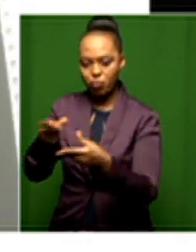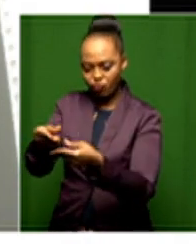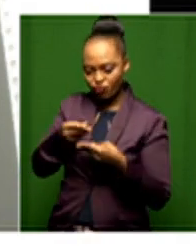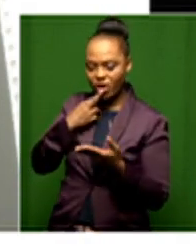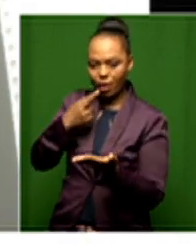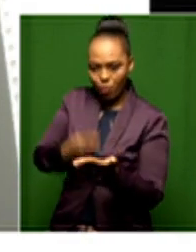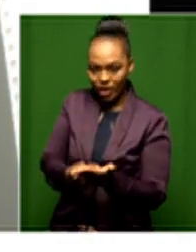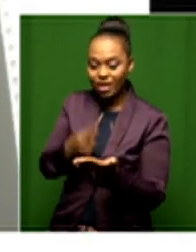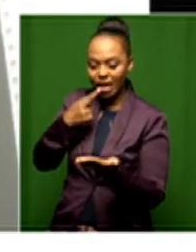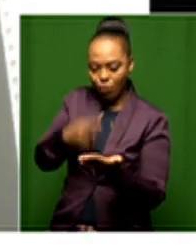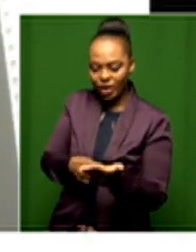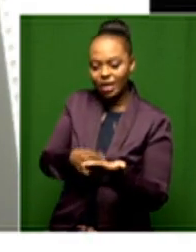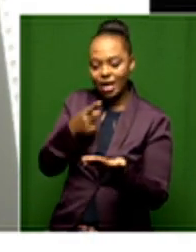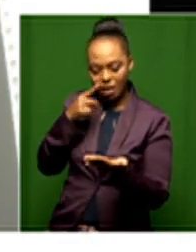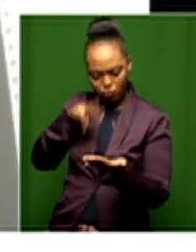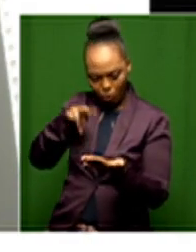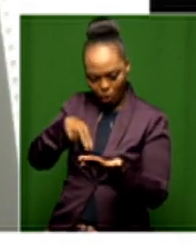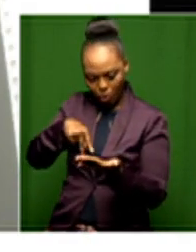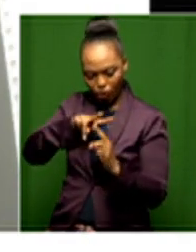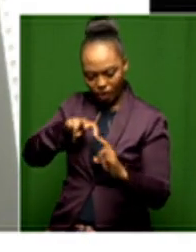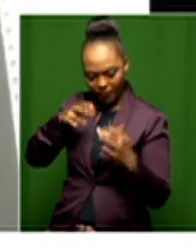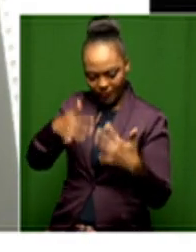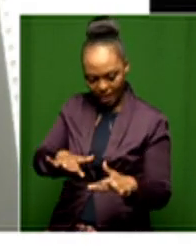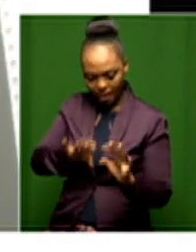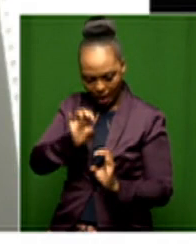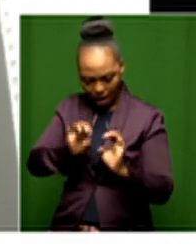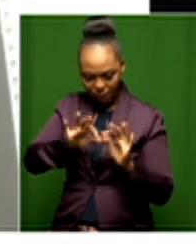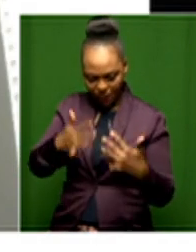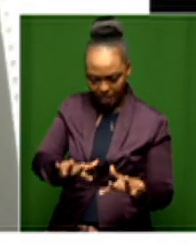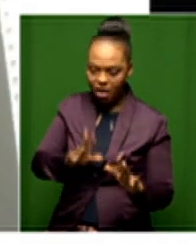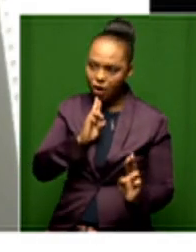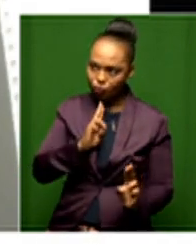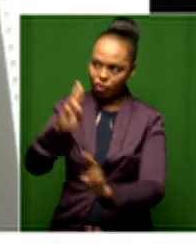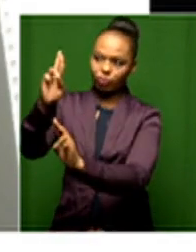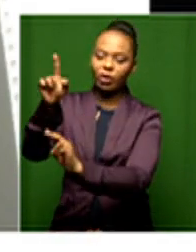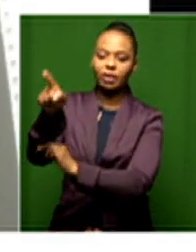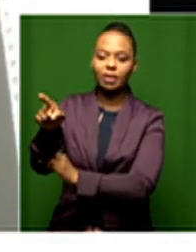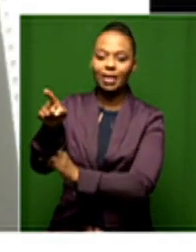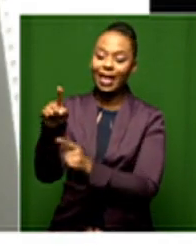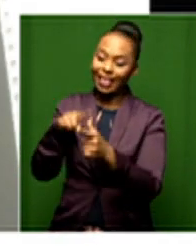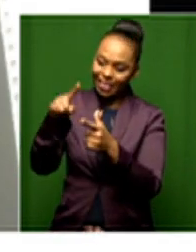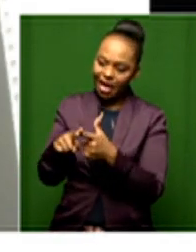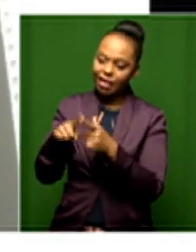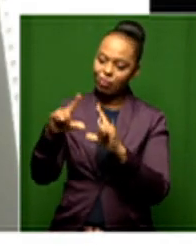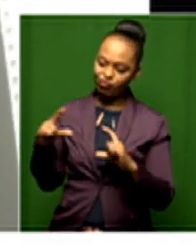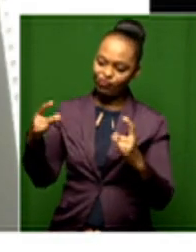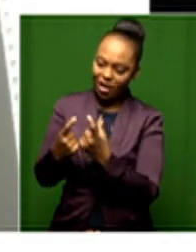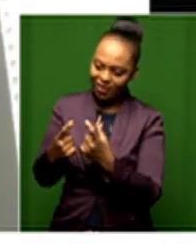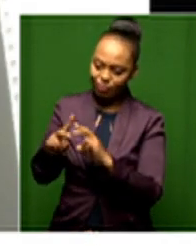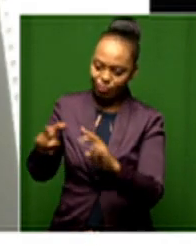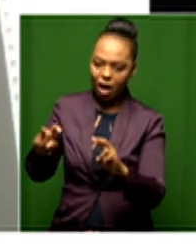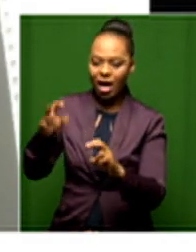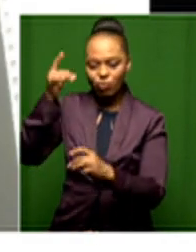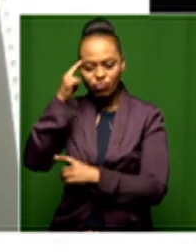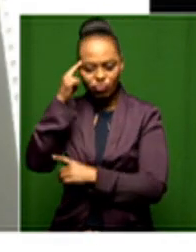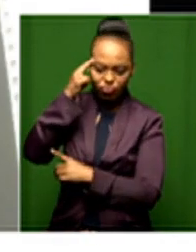which they would respond. And with those responses, the investigating panel would then consider those, and then only then